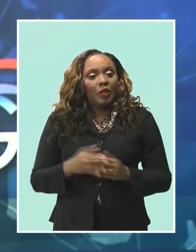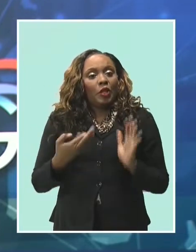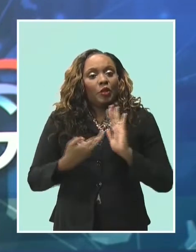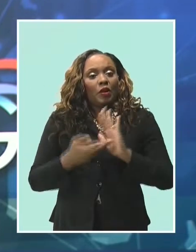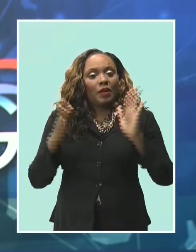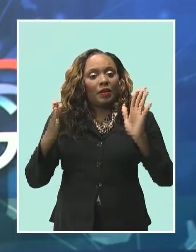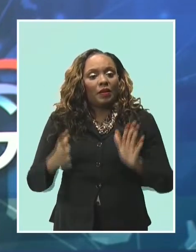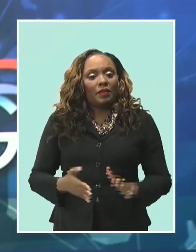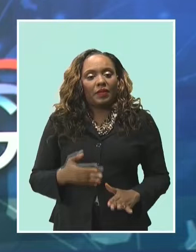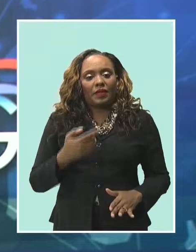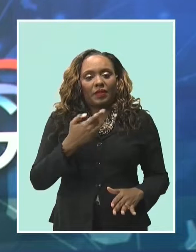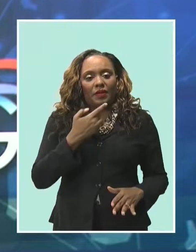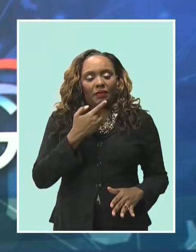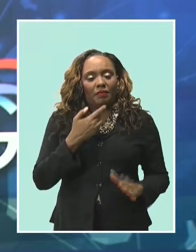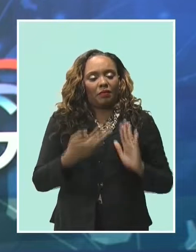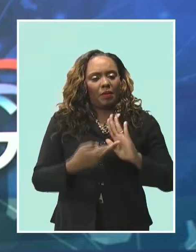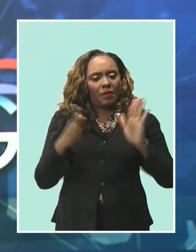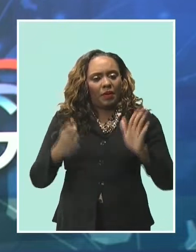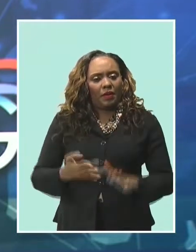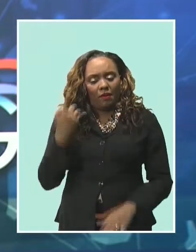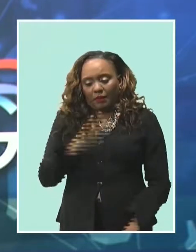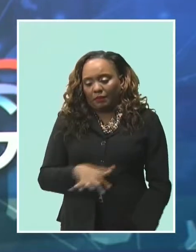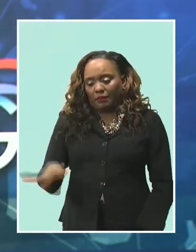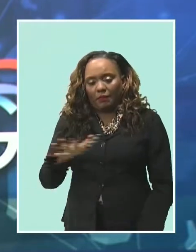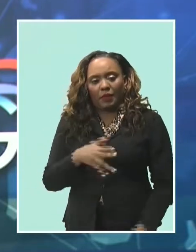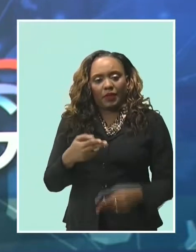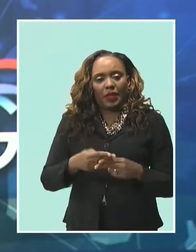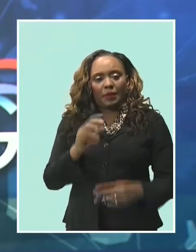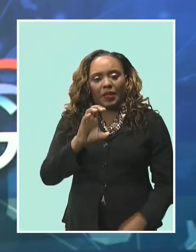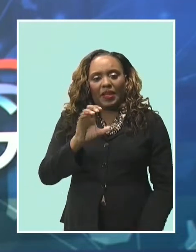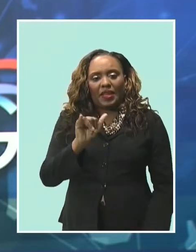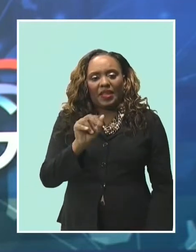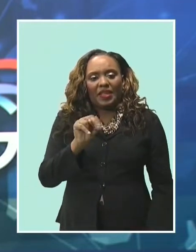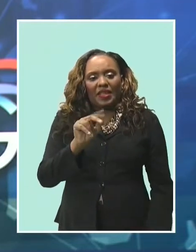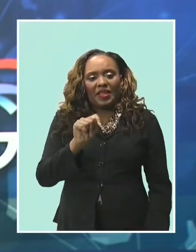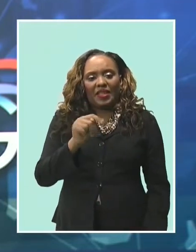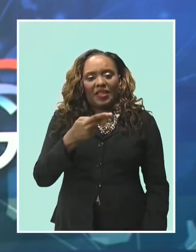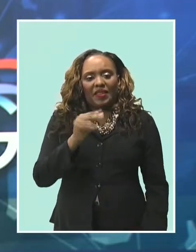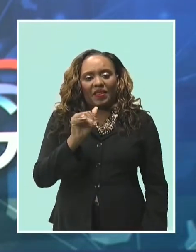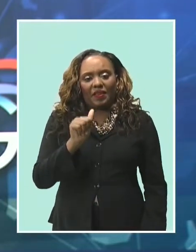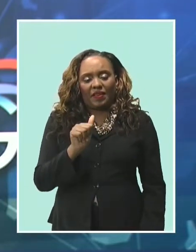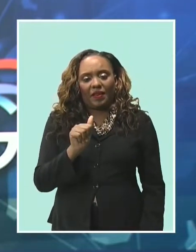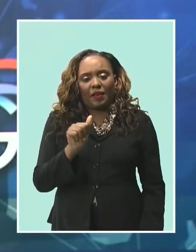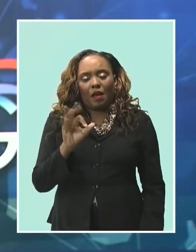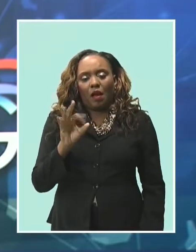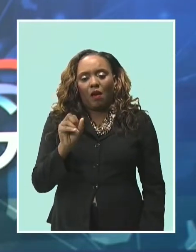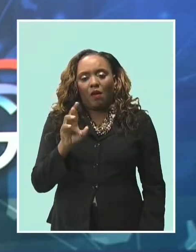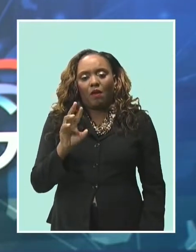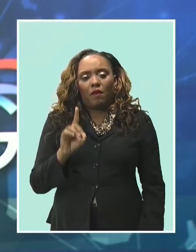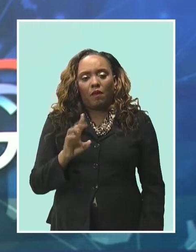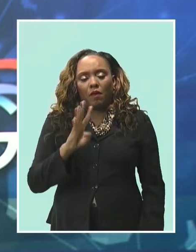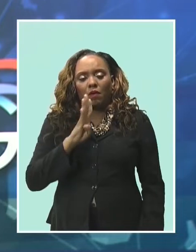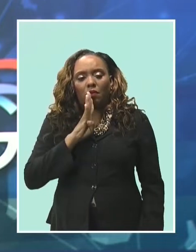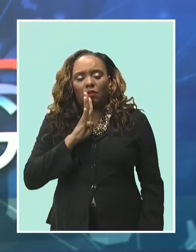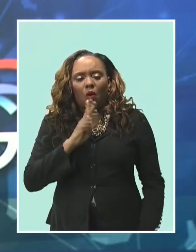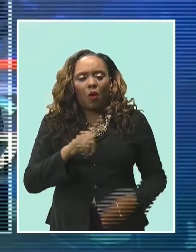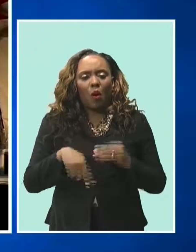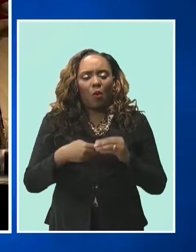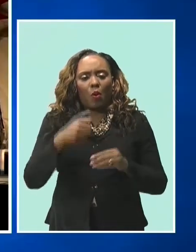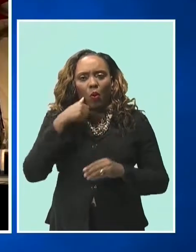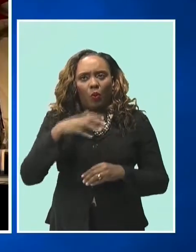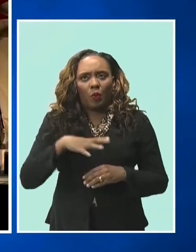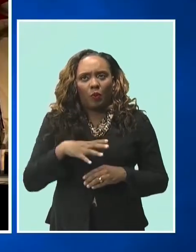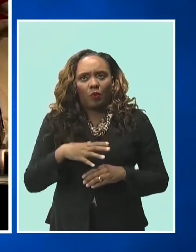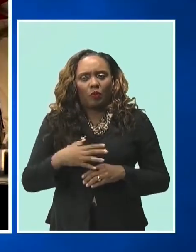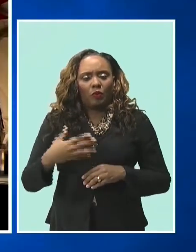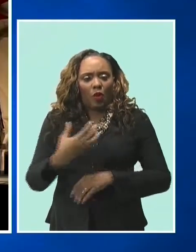at the event called Moonlight Upon Sticks she needs women to work more closely together. More from Lisa Lord. There was